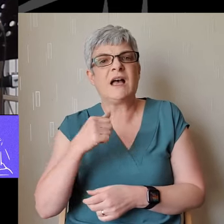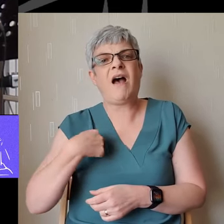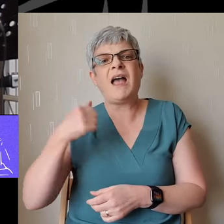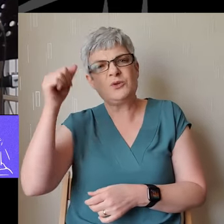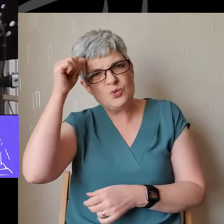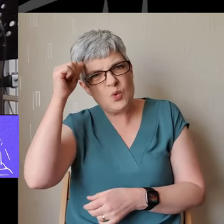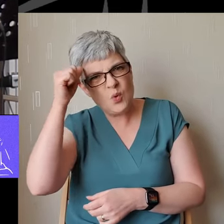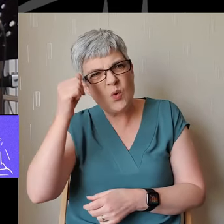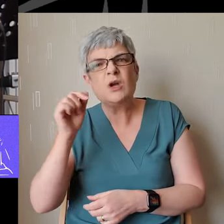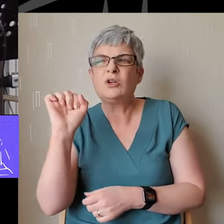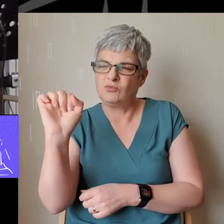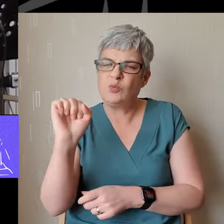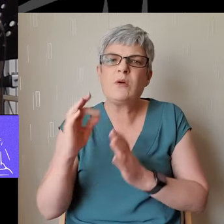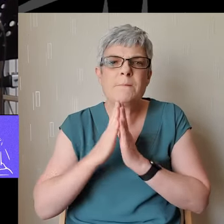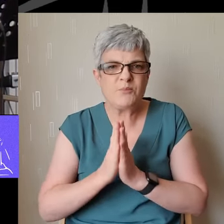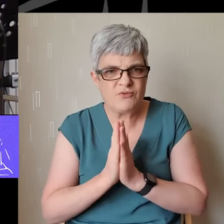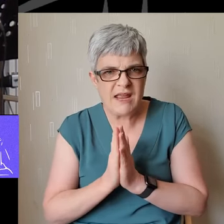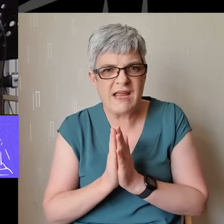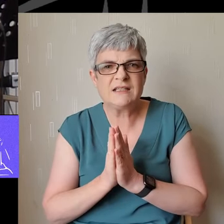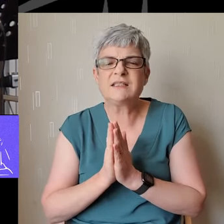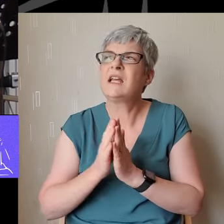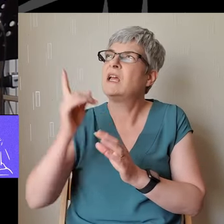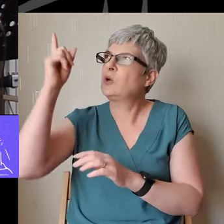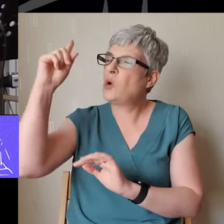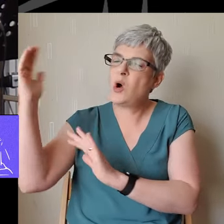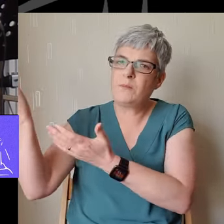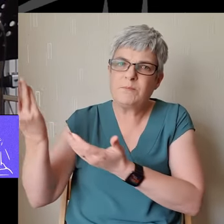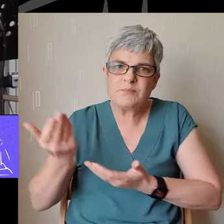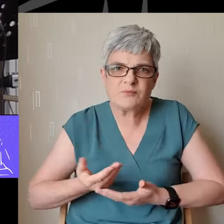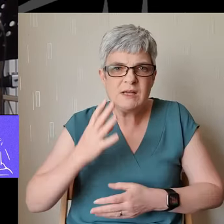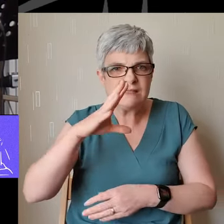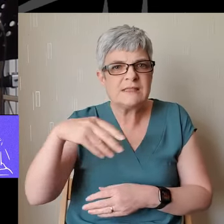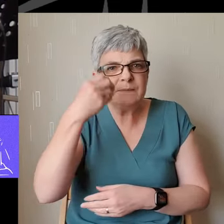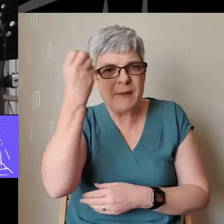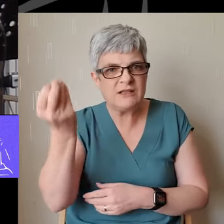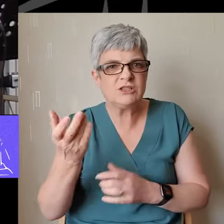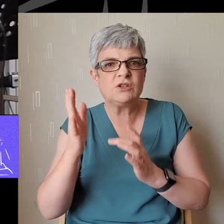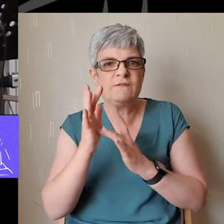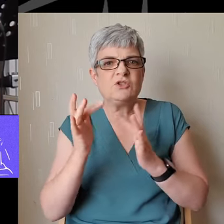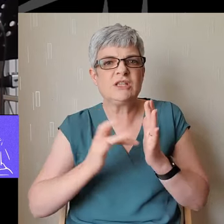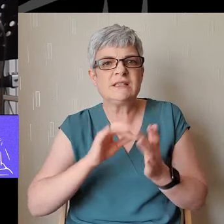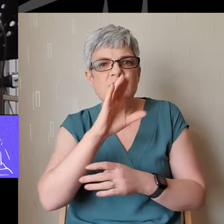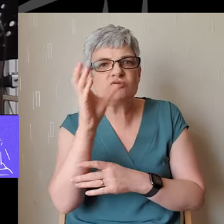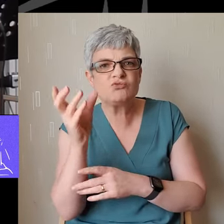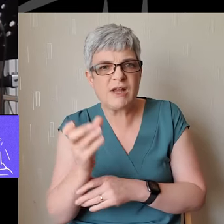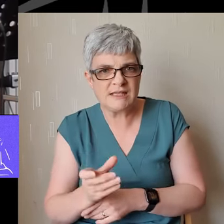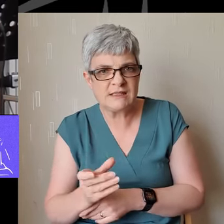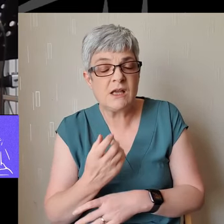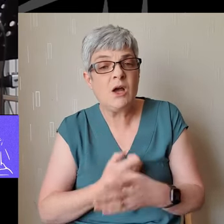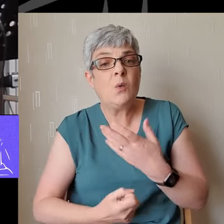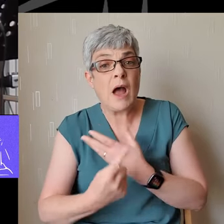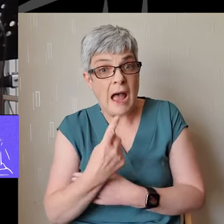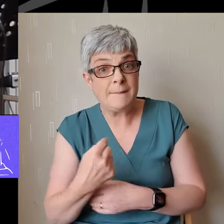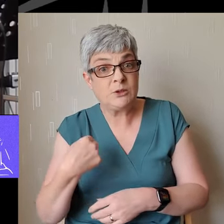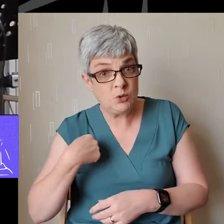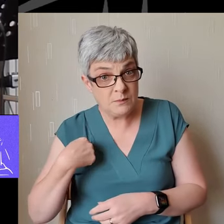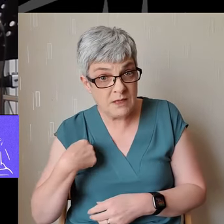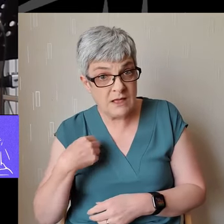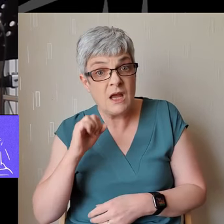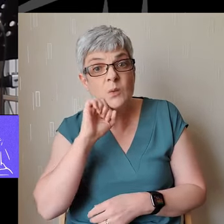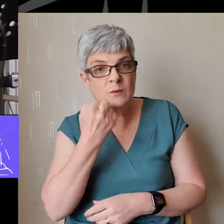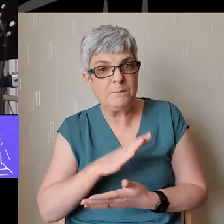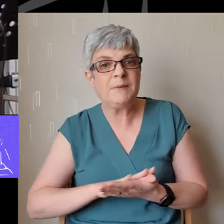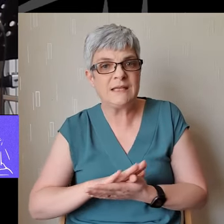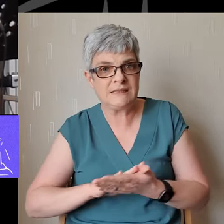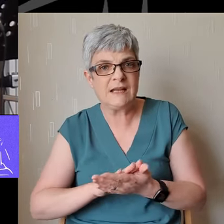your prayers and God's provision of the Spirit of Jesus Christ, what has happened to me will turn out for my